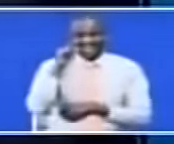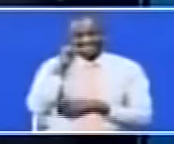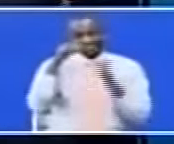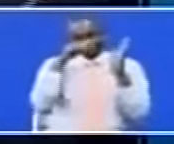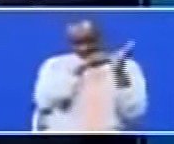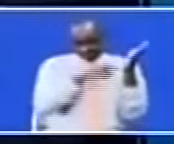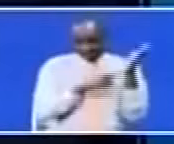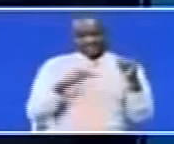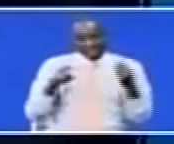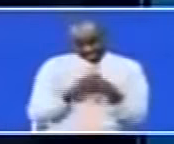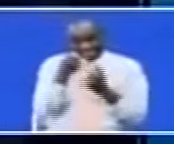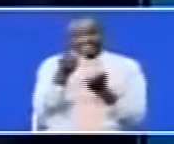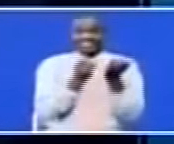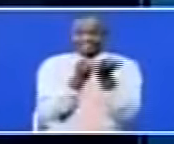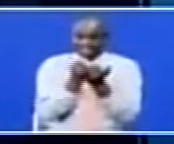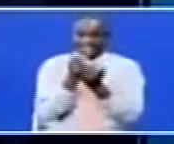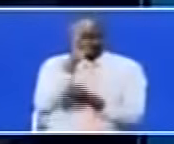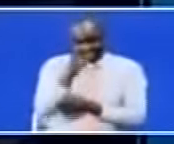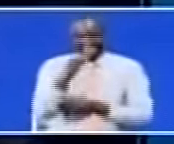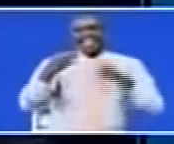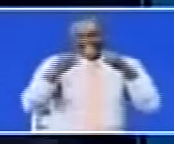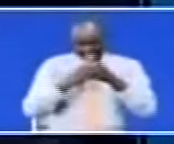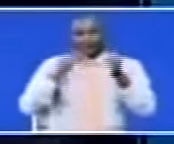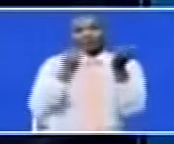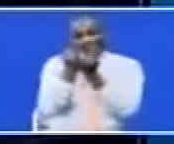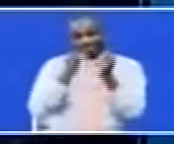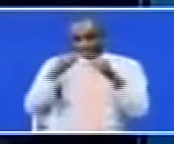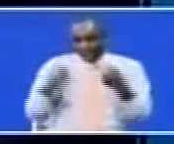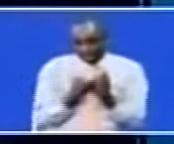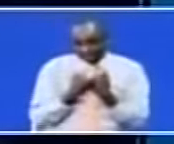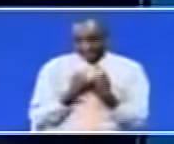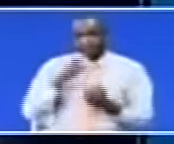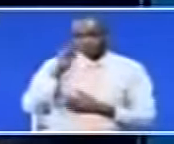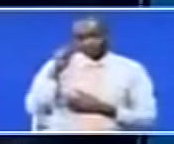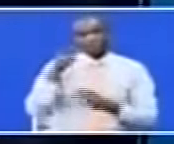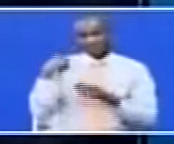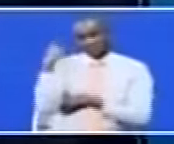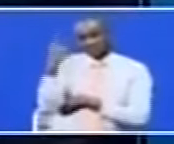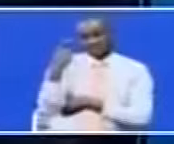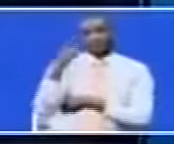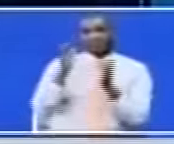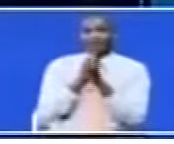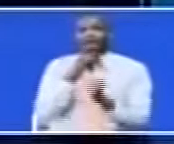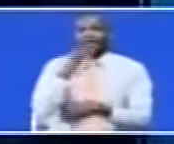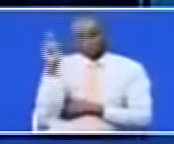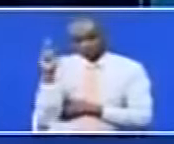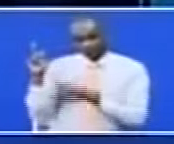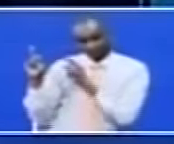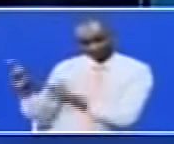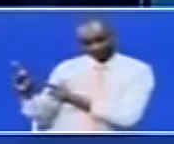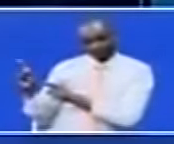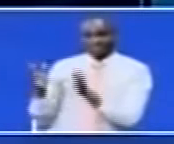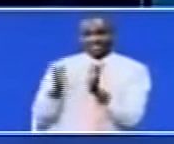action resumes this weekend, and there will be 8 matches on Saturday, where Watford is going to be taking Manchester United. Chelsea is going